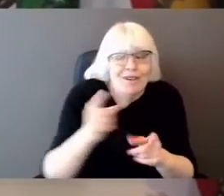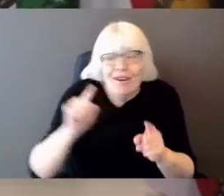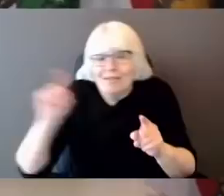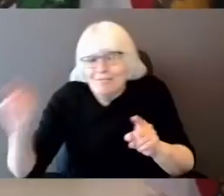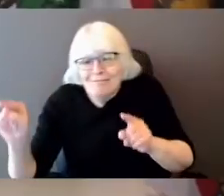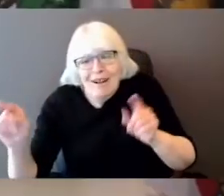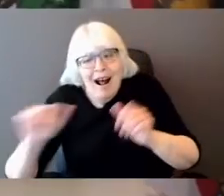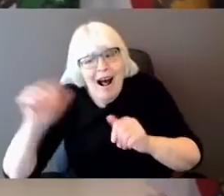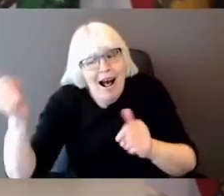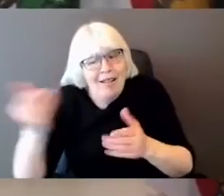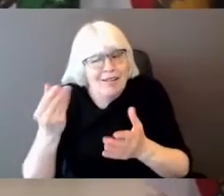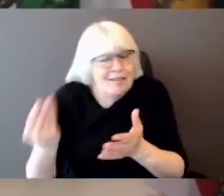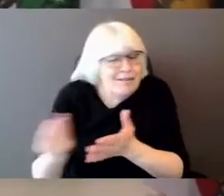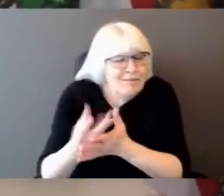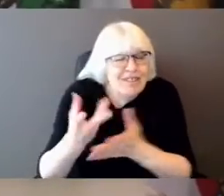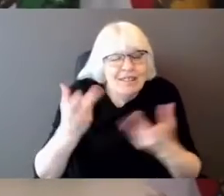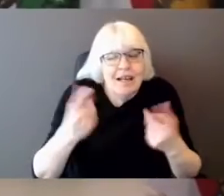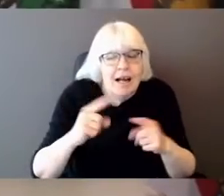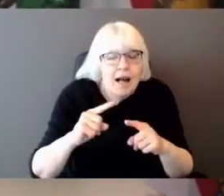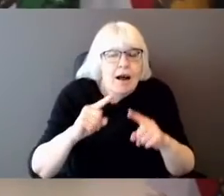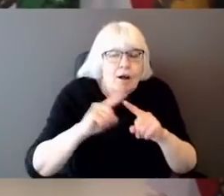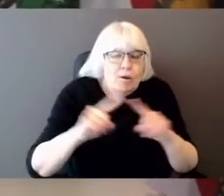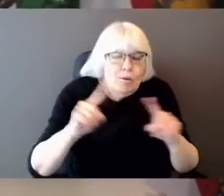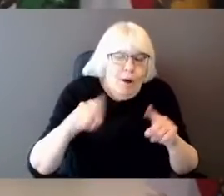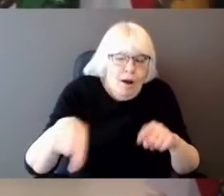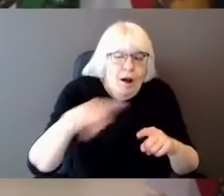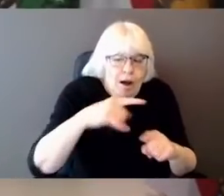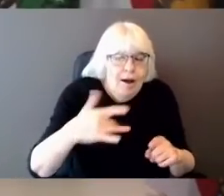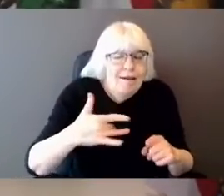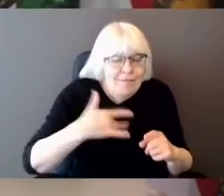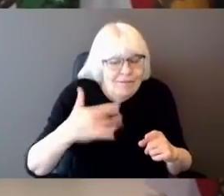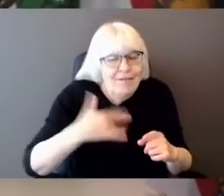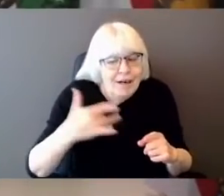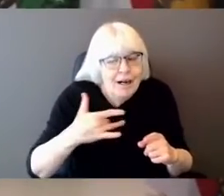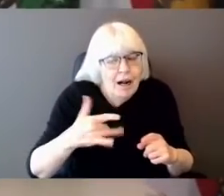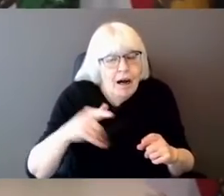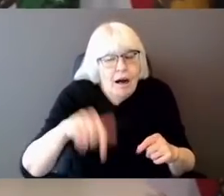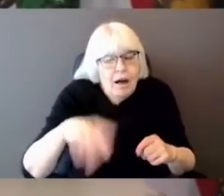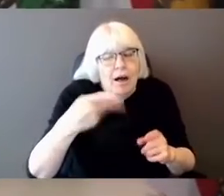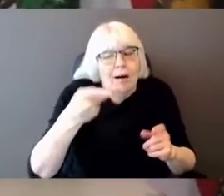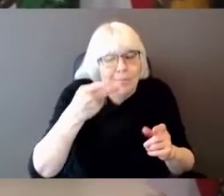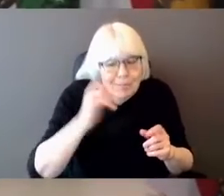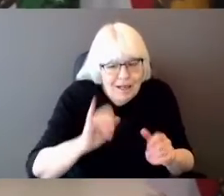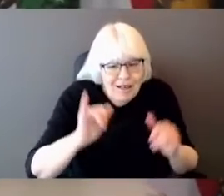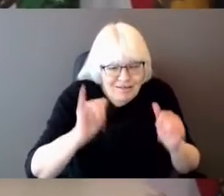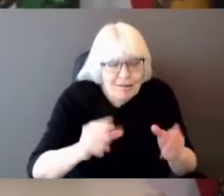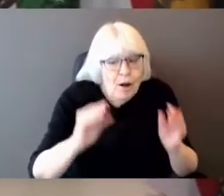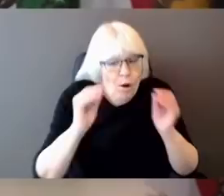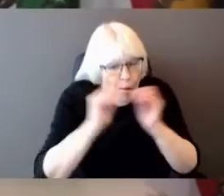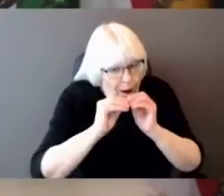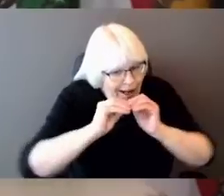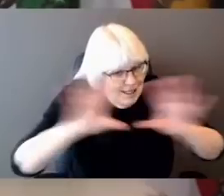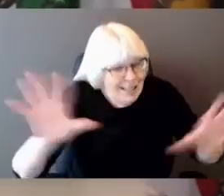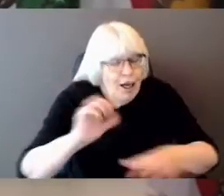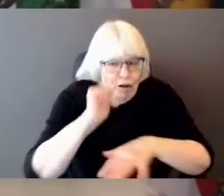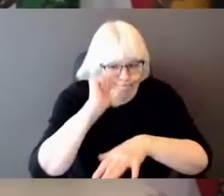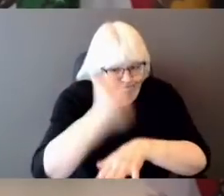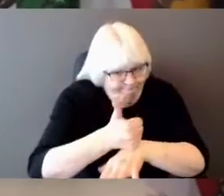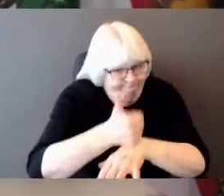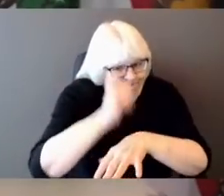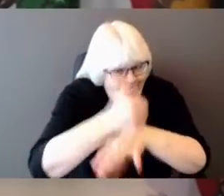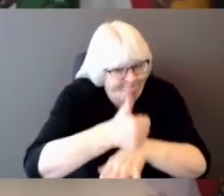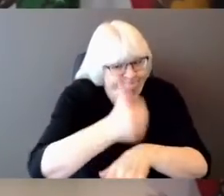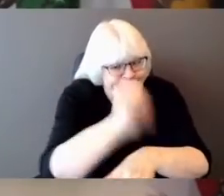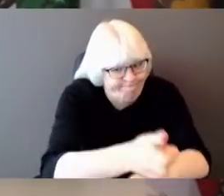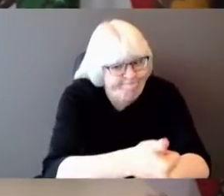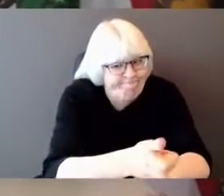Islanders need to know some firmer dates. I think that's quite obvious. I think that's probably consistent across the